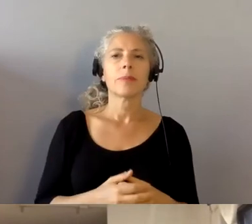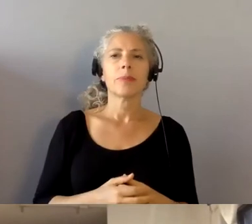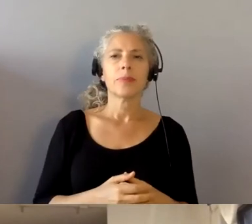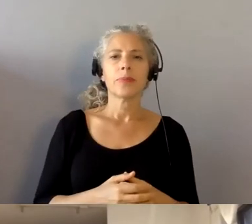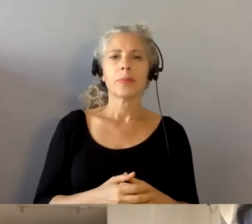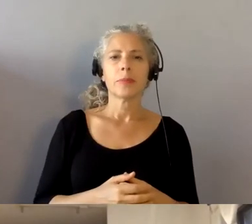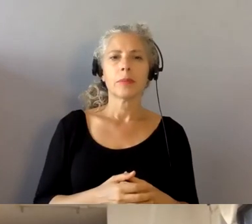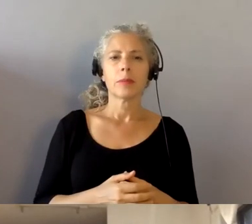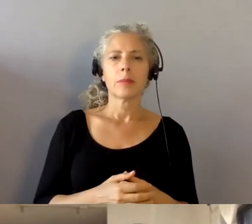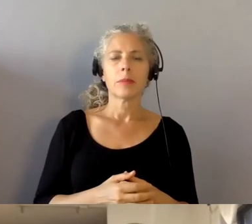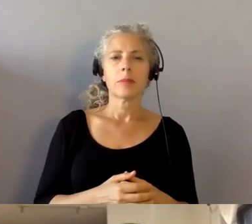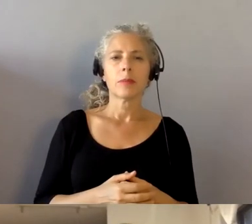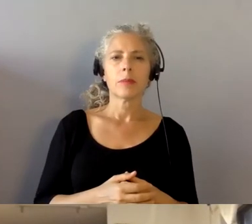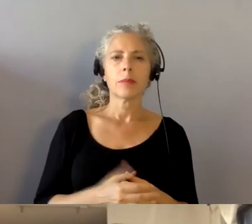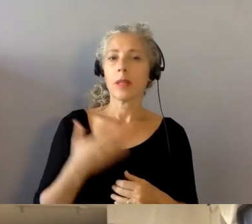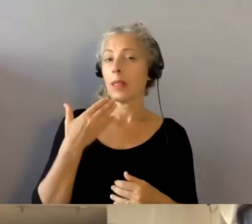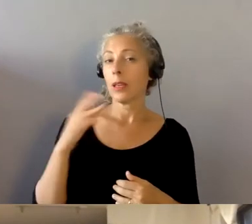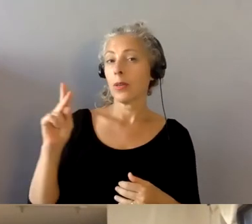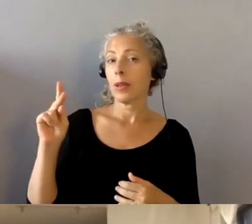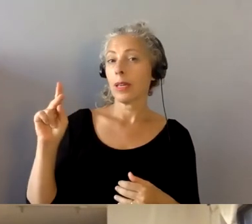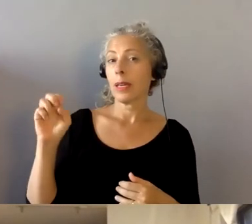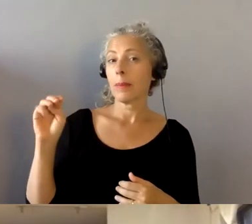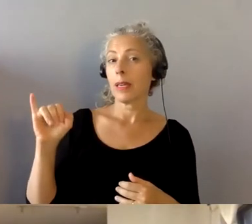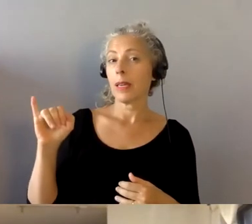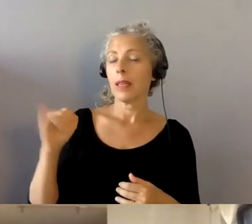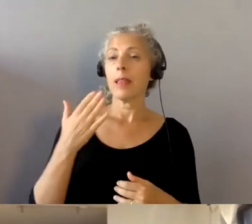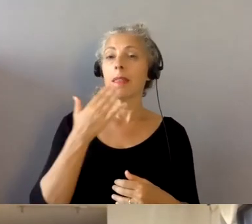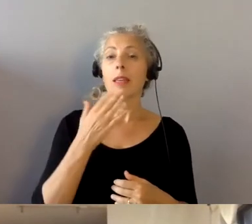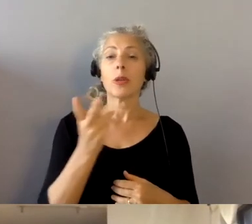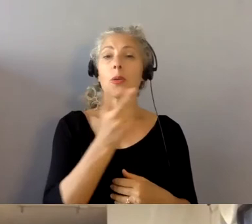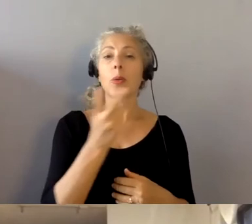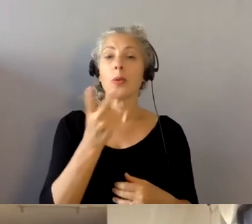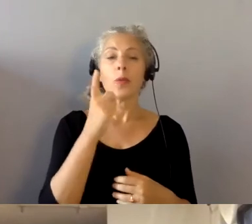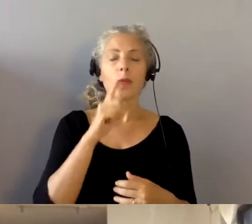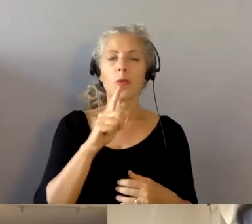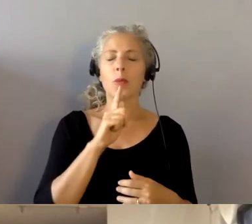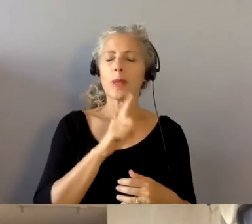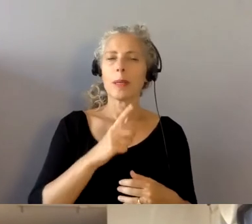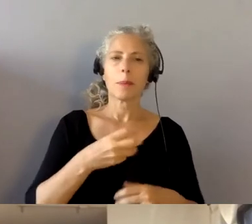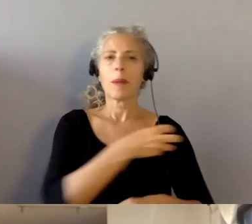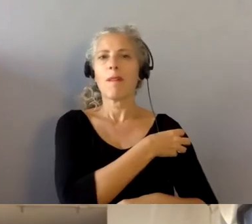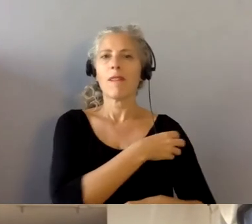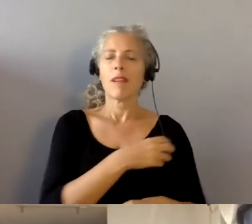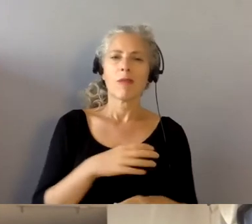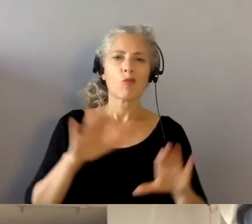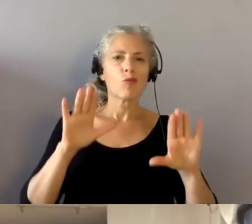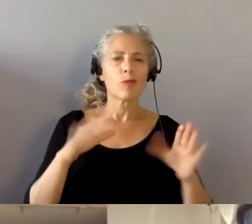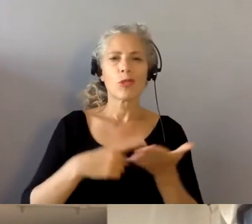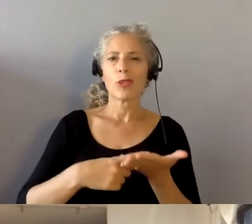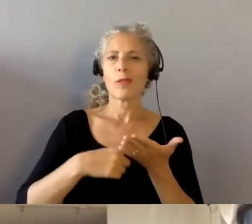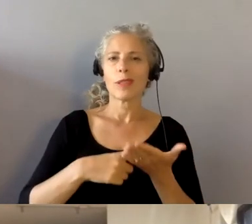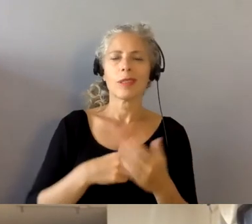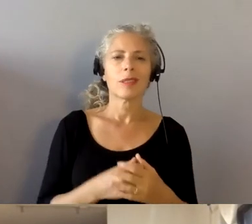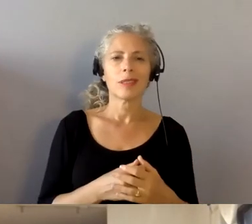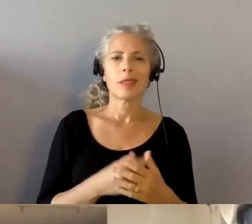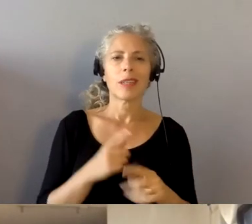you. Thank you, Kemi. Definitely thank you, Kemi and Julie, for such a insightful and powerful conversation and a perfect